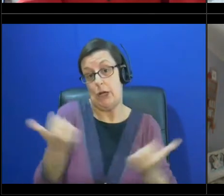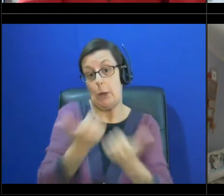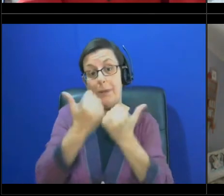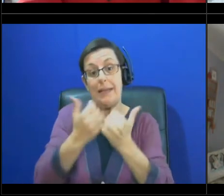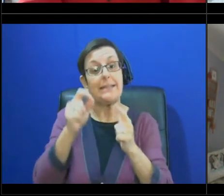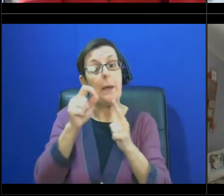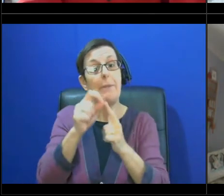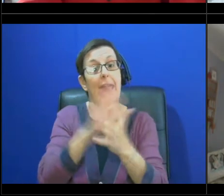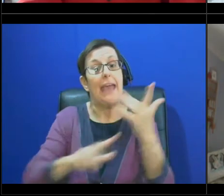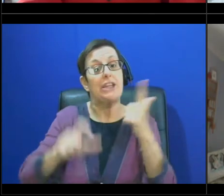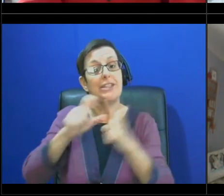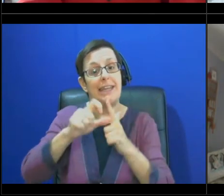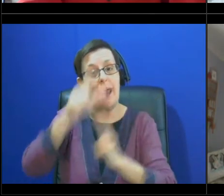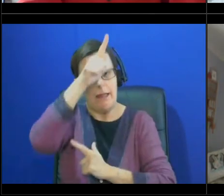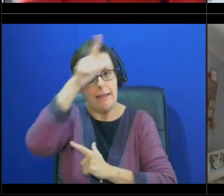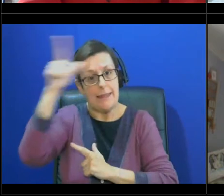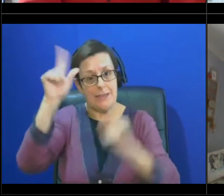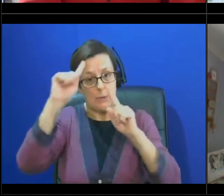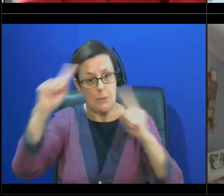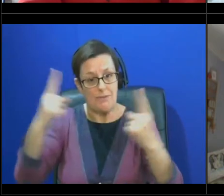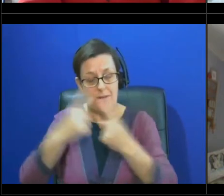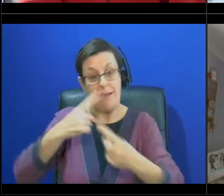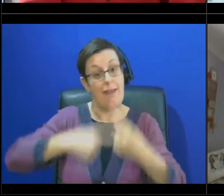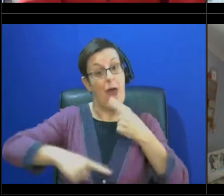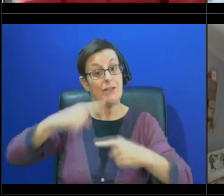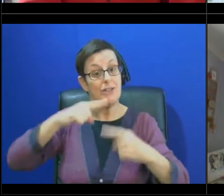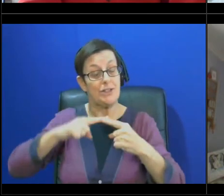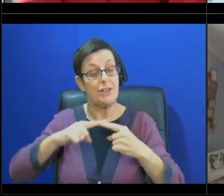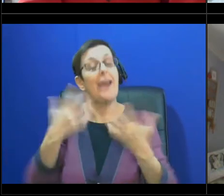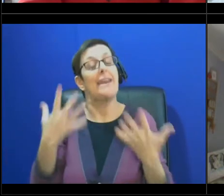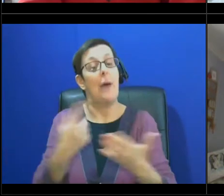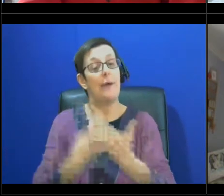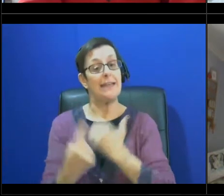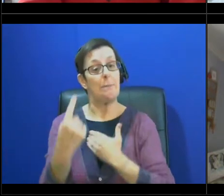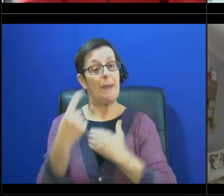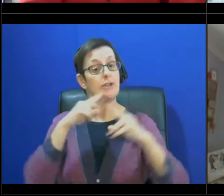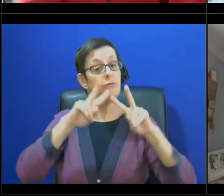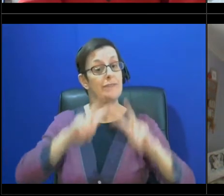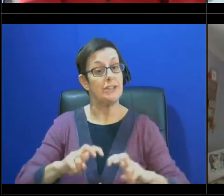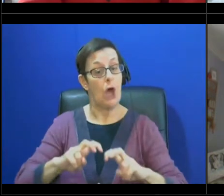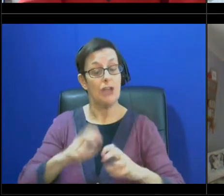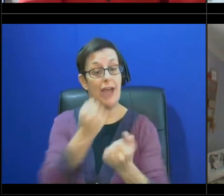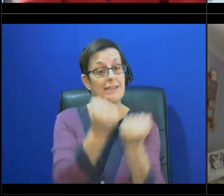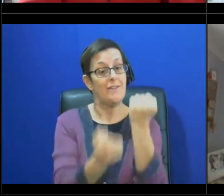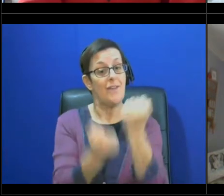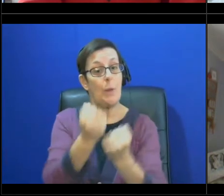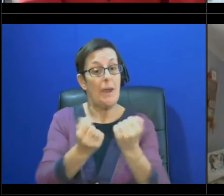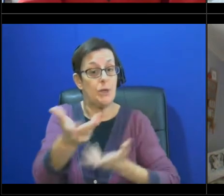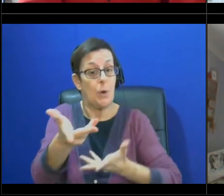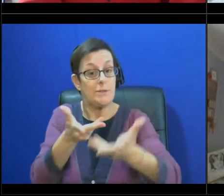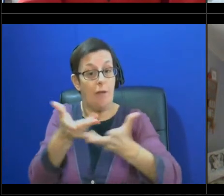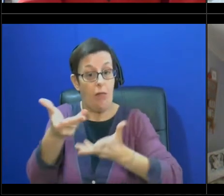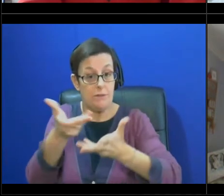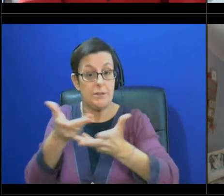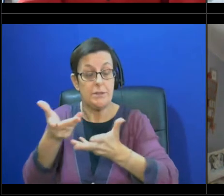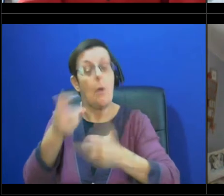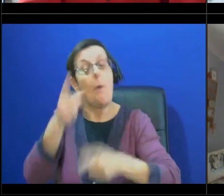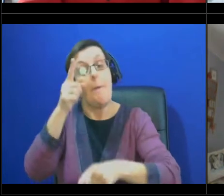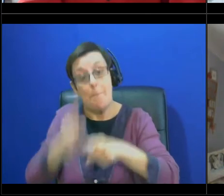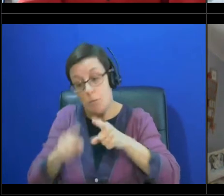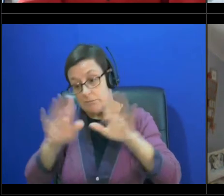University of Leeds last summer. I now work as an independent research and evaluation consultant, and most notably in relation